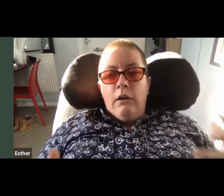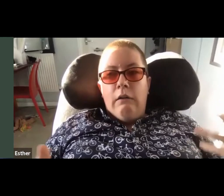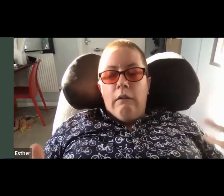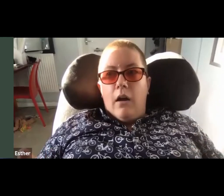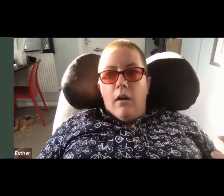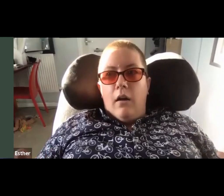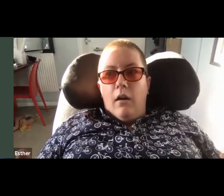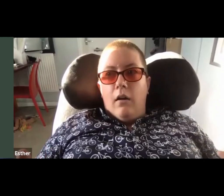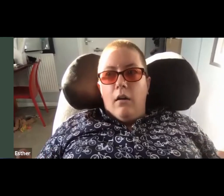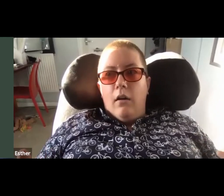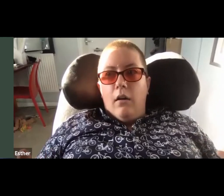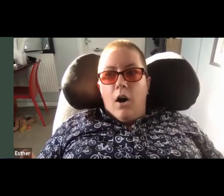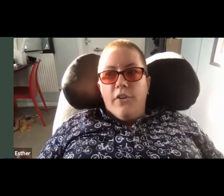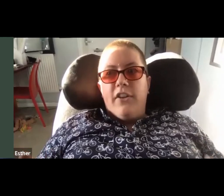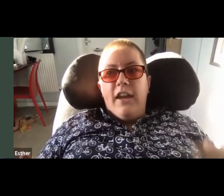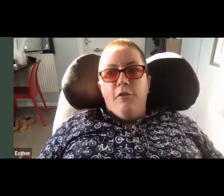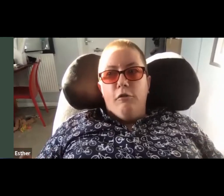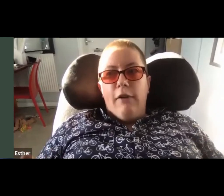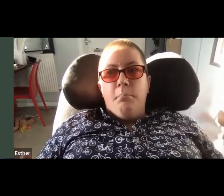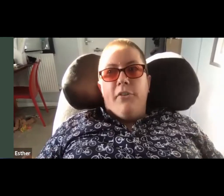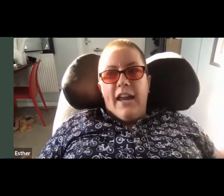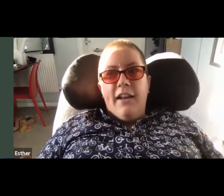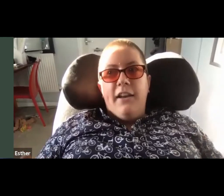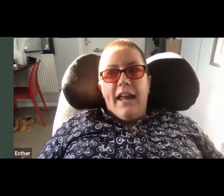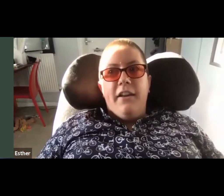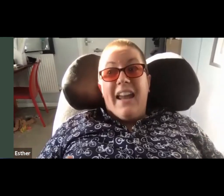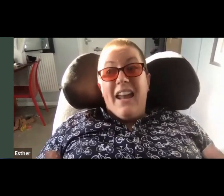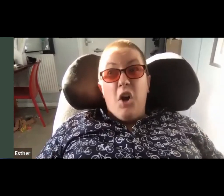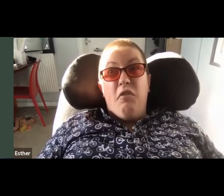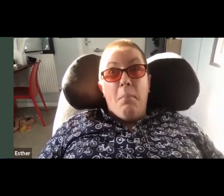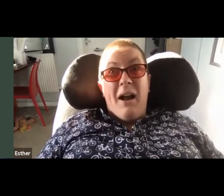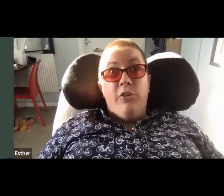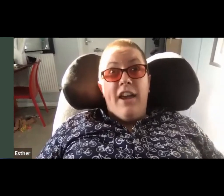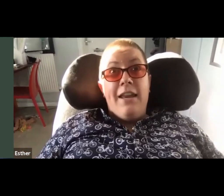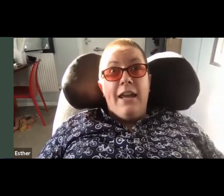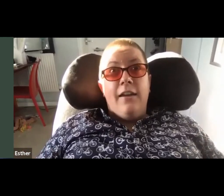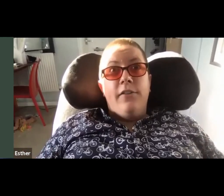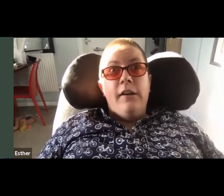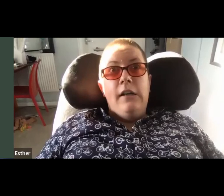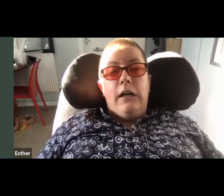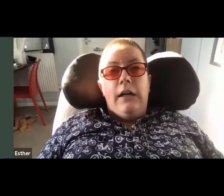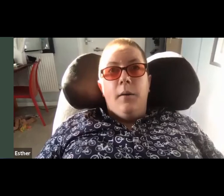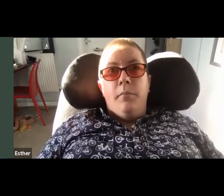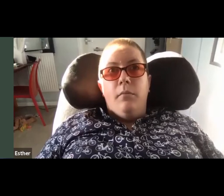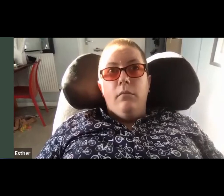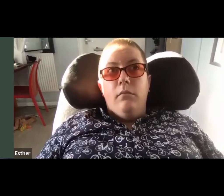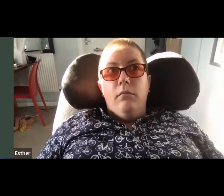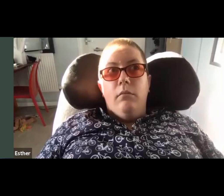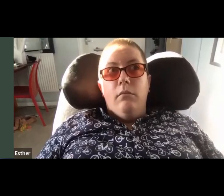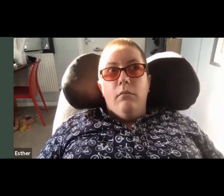been asking for ramps again and again and again over about 10 years,